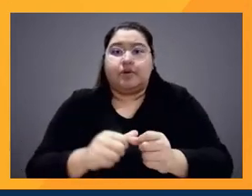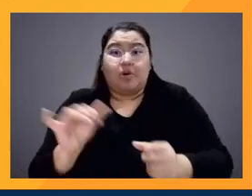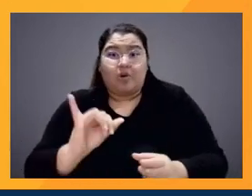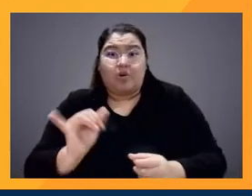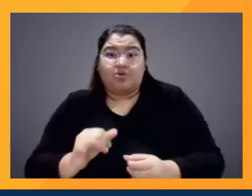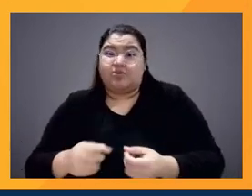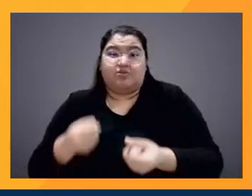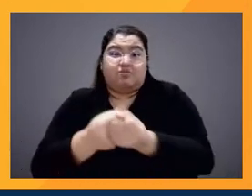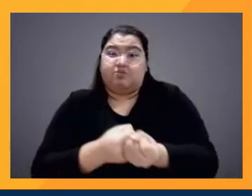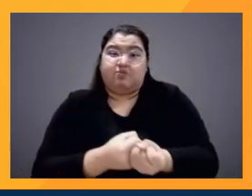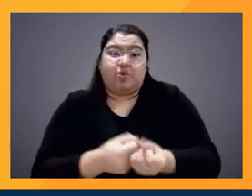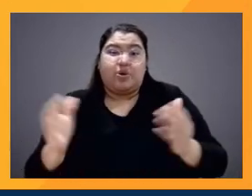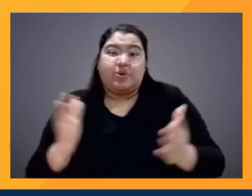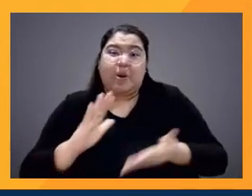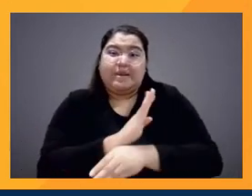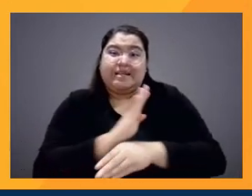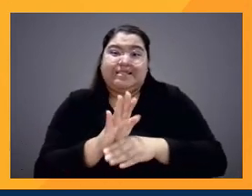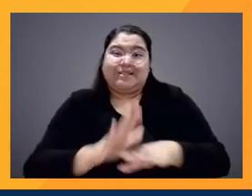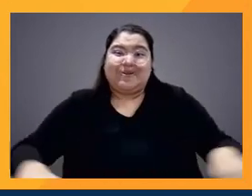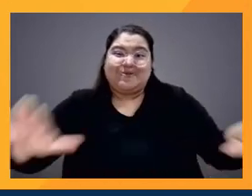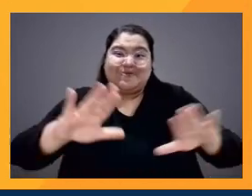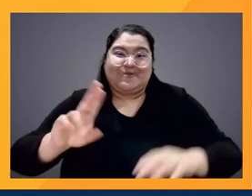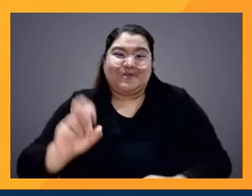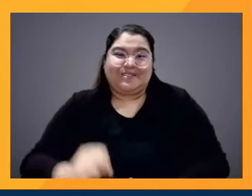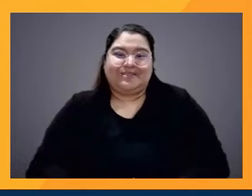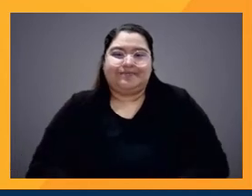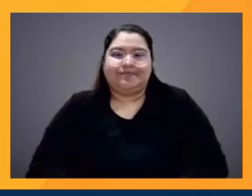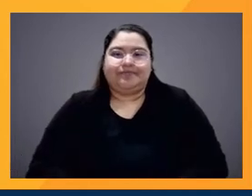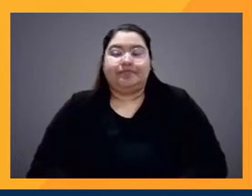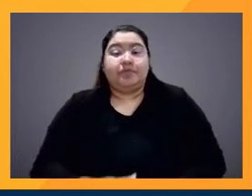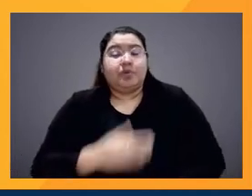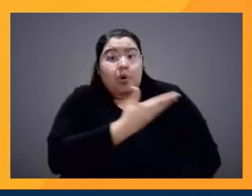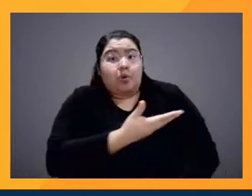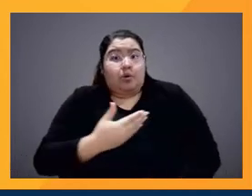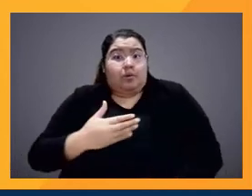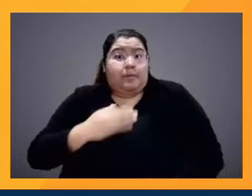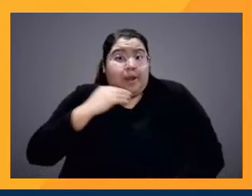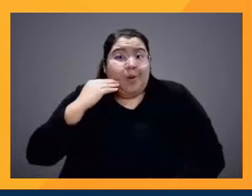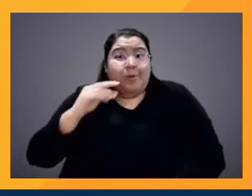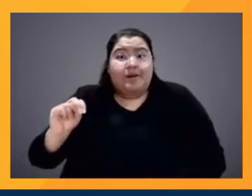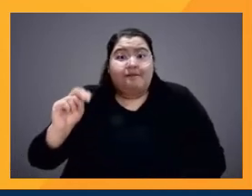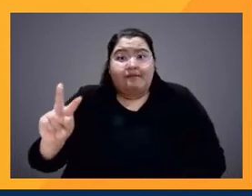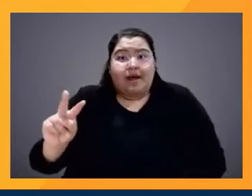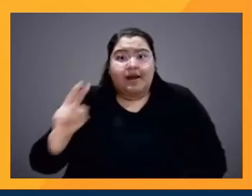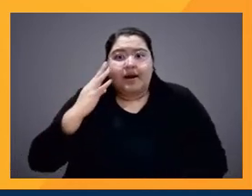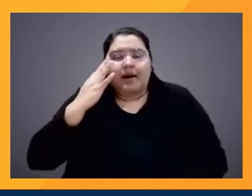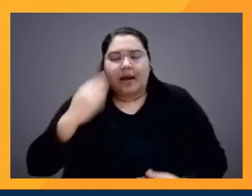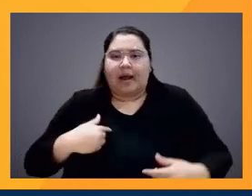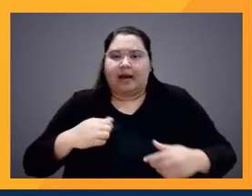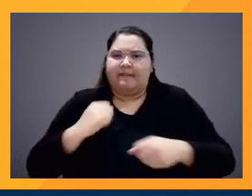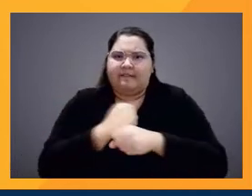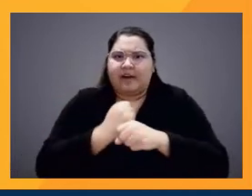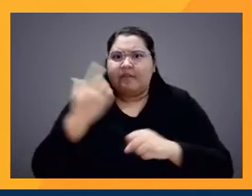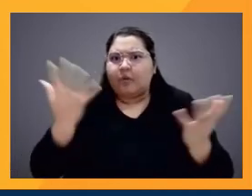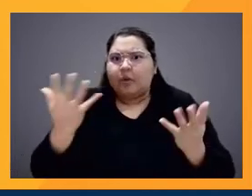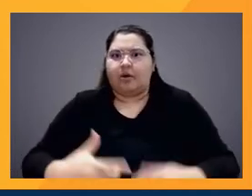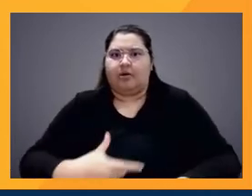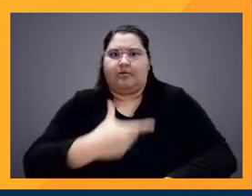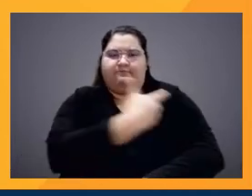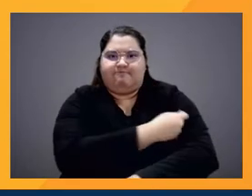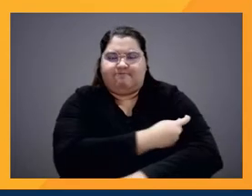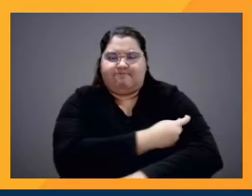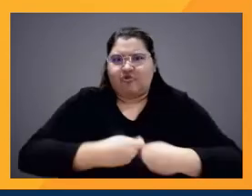I'd like to take a moment to thank Isabella Guzman, the SBA administrator, for contributing to this important conversation and for all of her work to